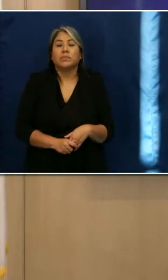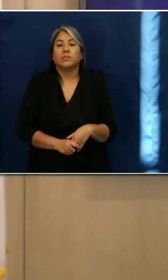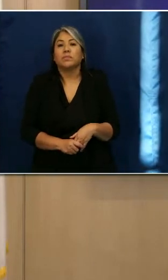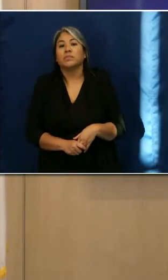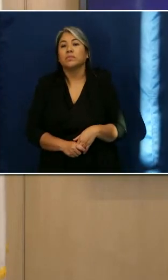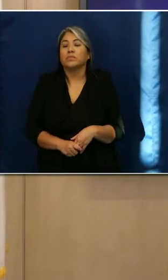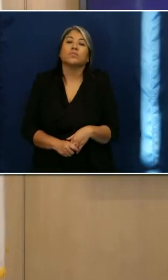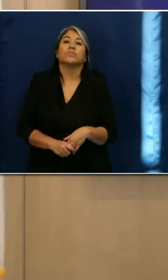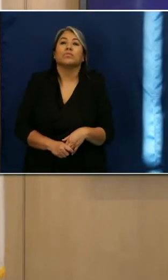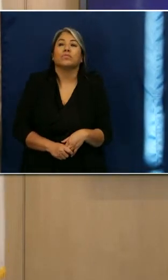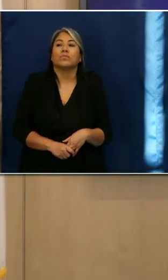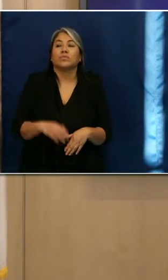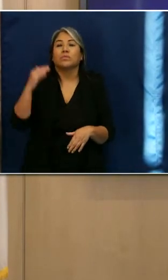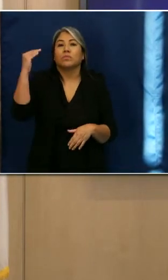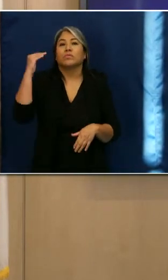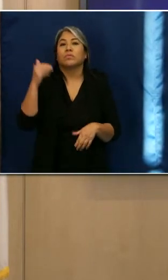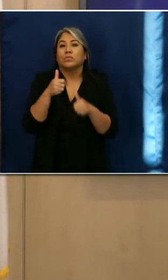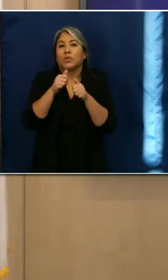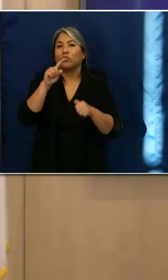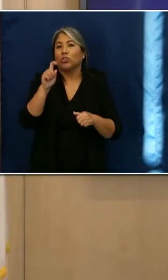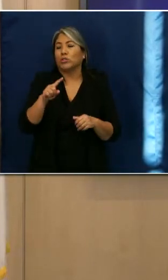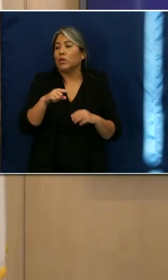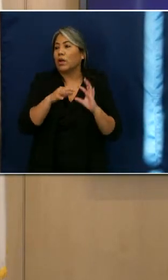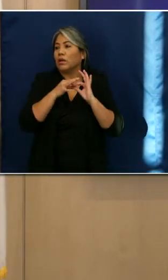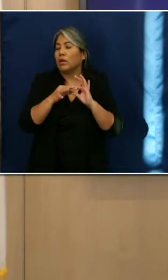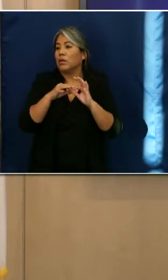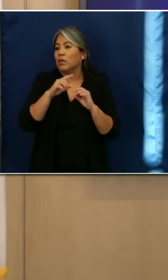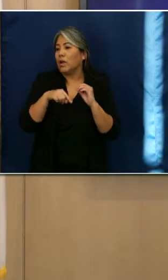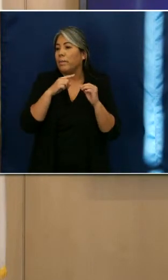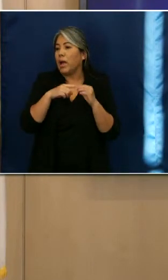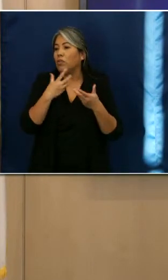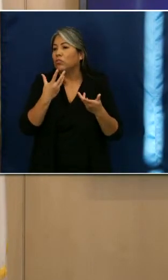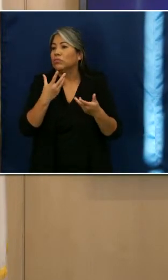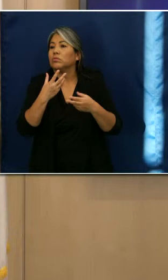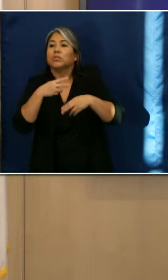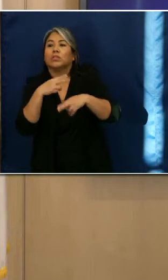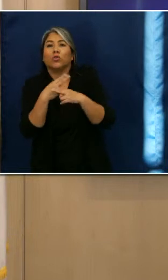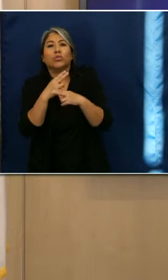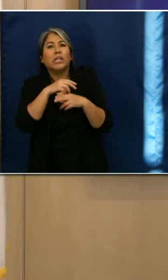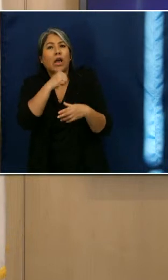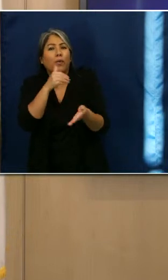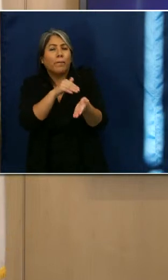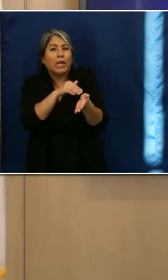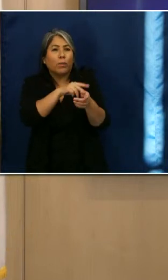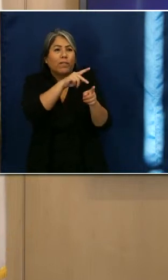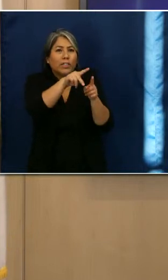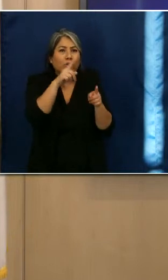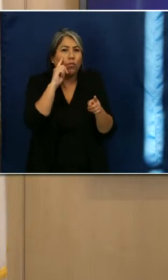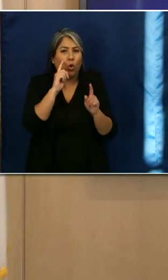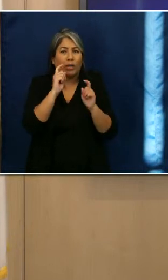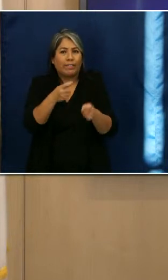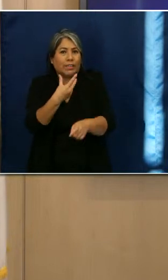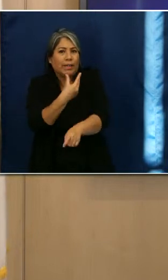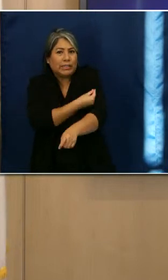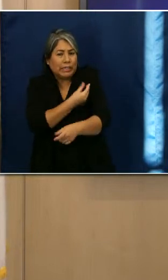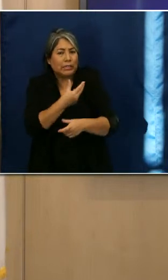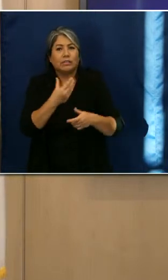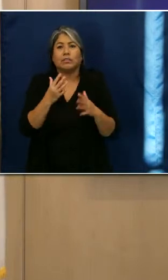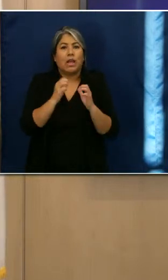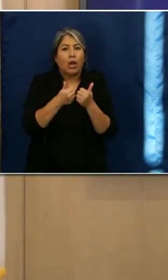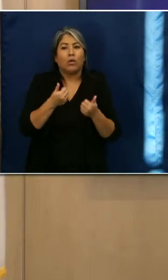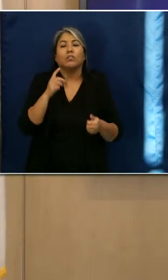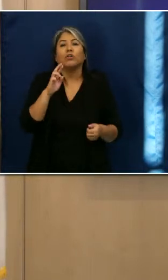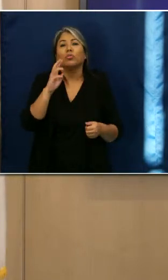This next test question deals with using other medical professionals to administer the vaccine, and Dr. Wooten's going to respond to